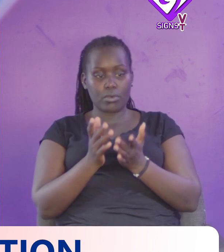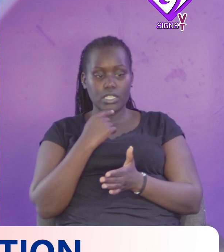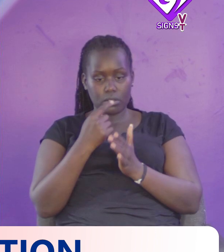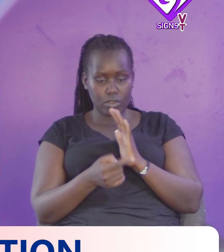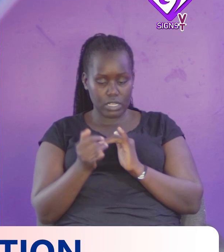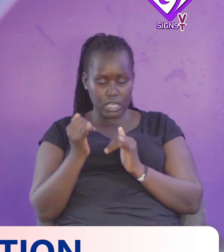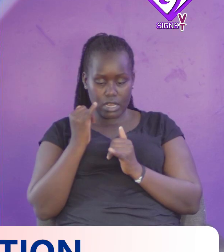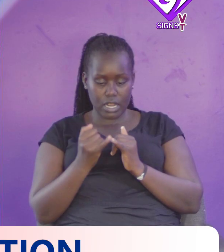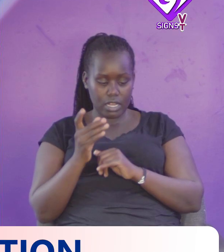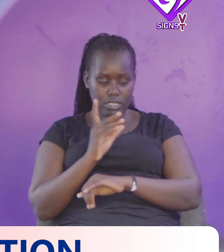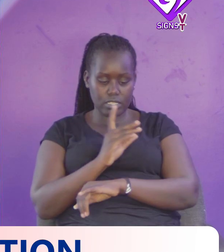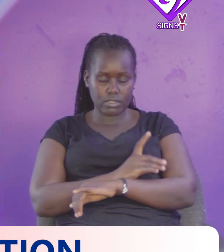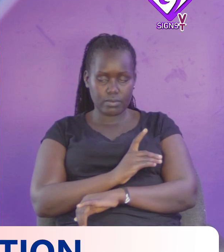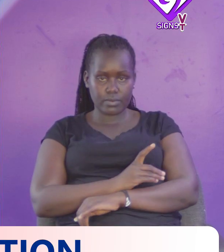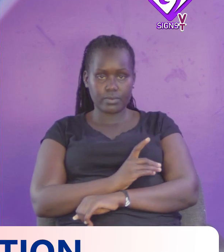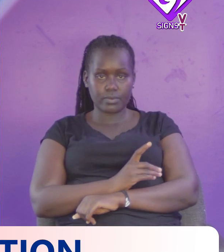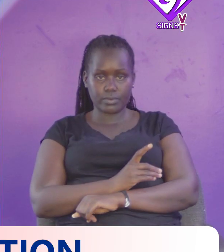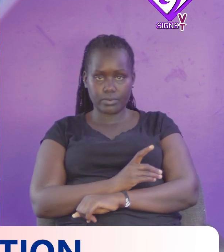last days, the